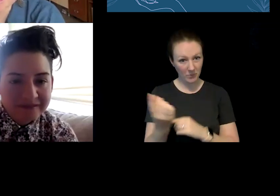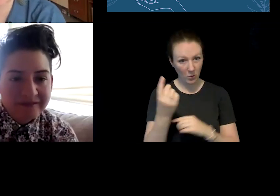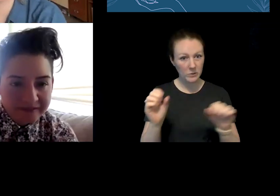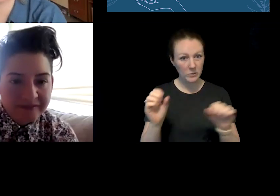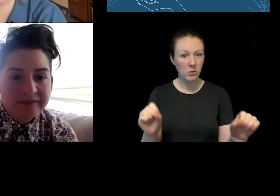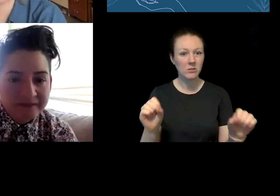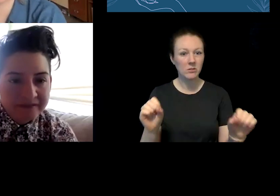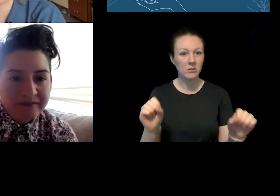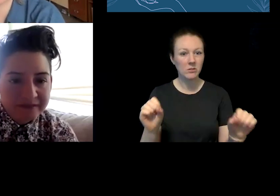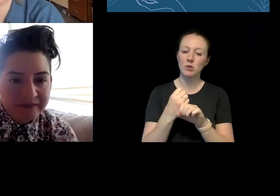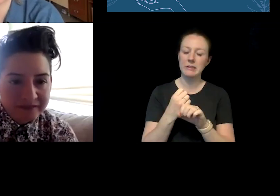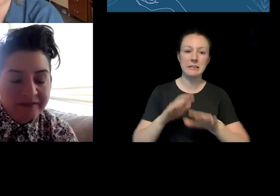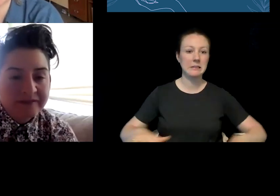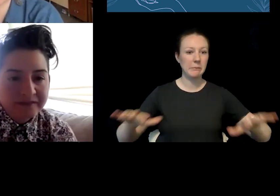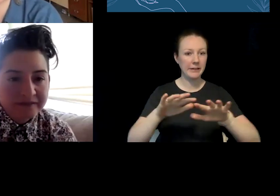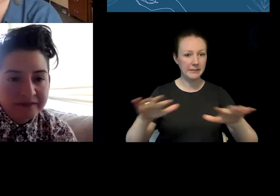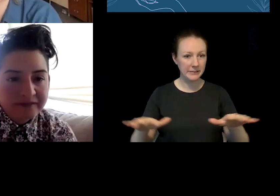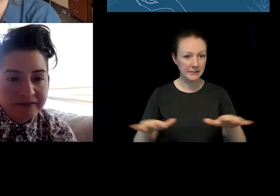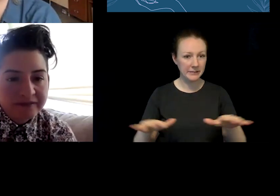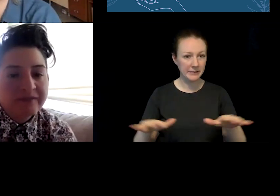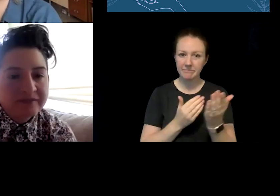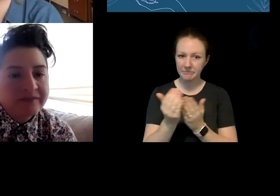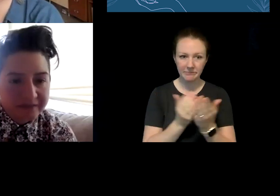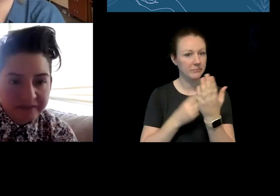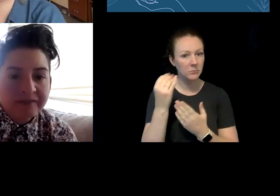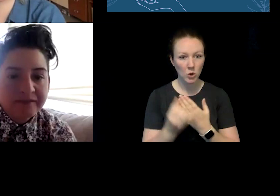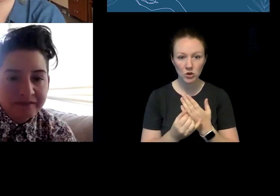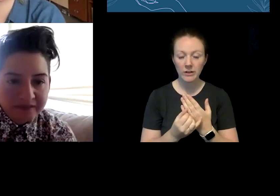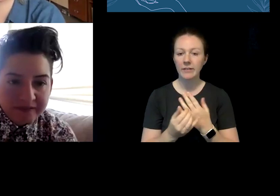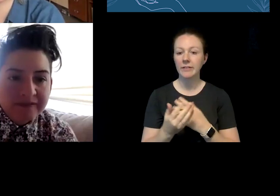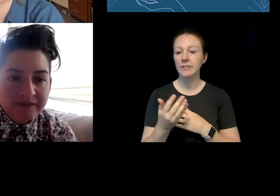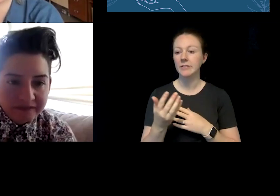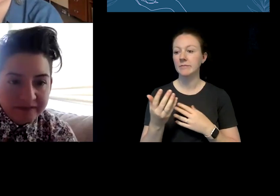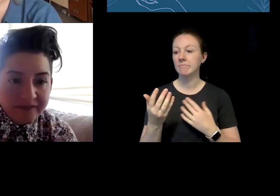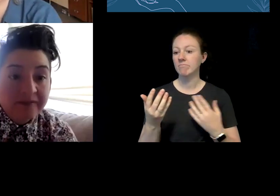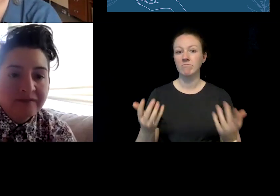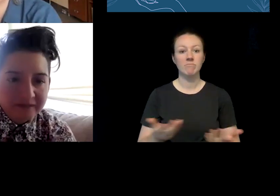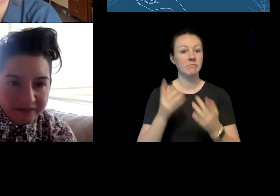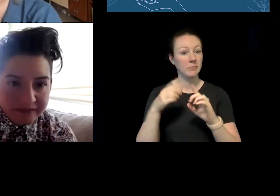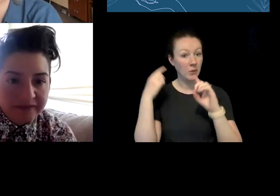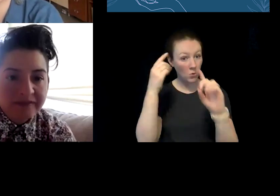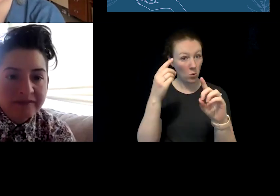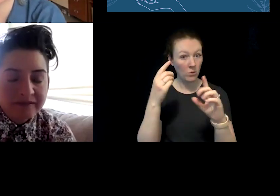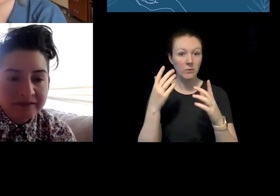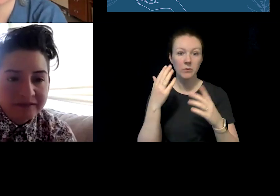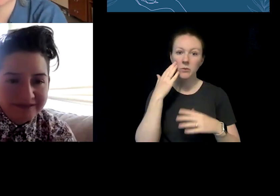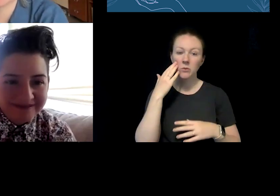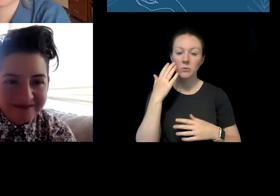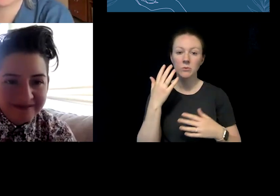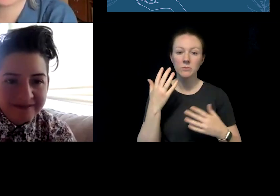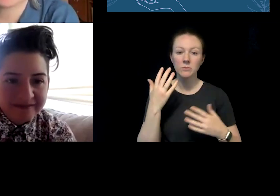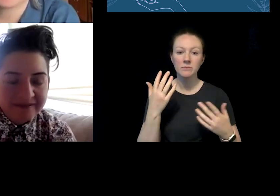create space no matter what the project is, no matter what the goal, like even if you're reaching for the